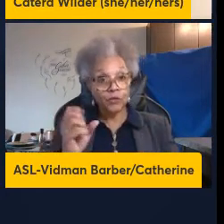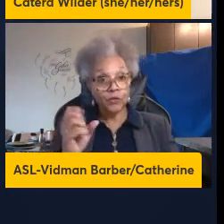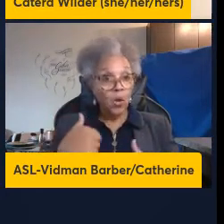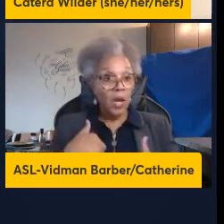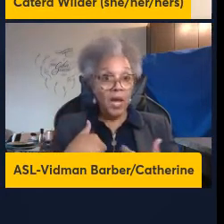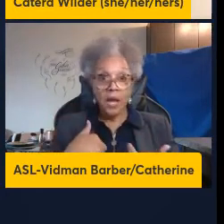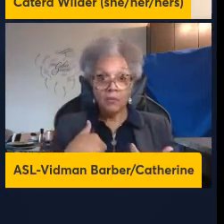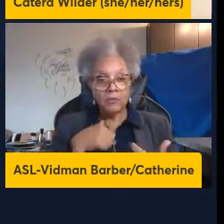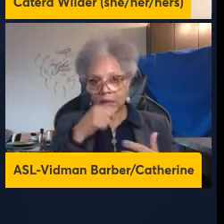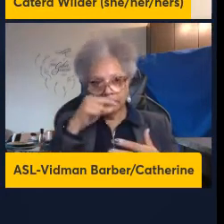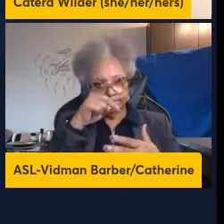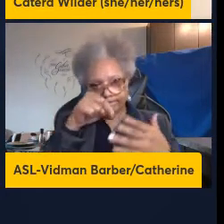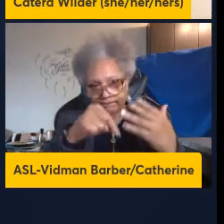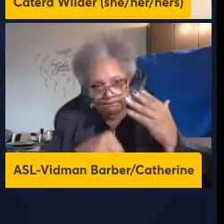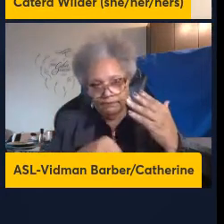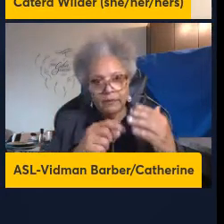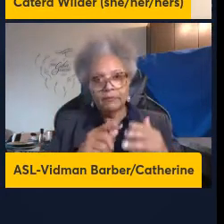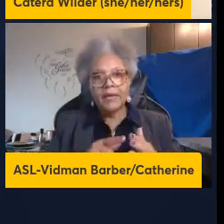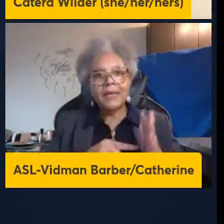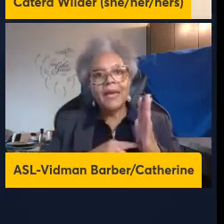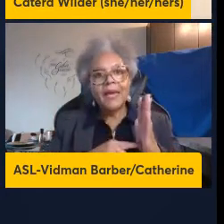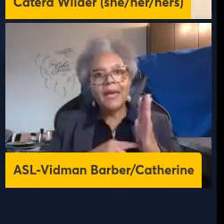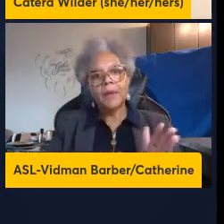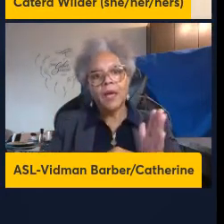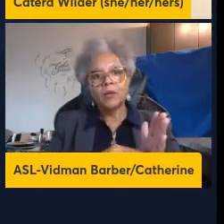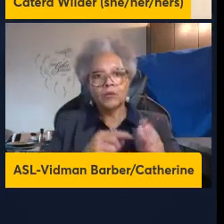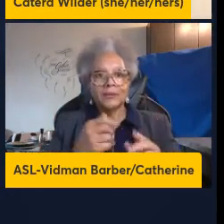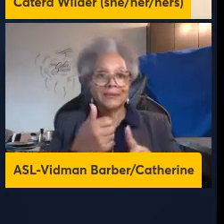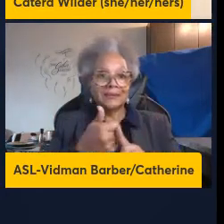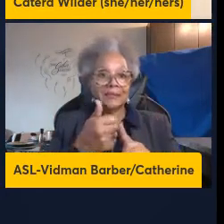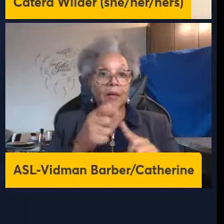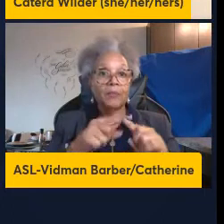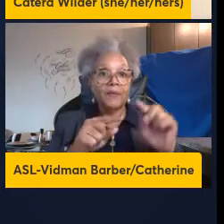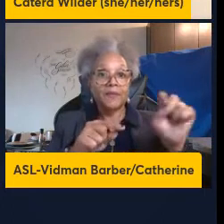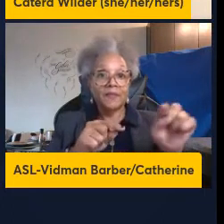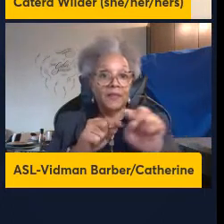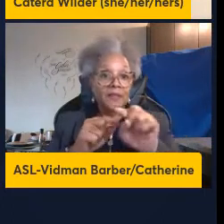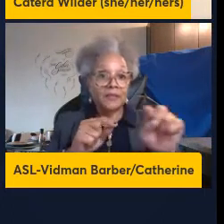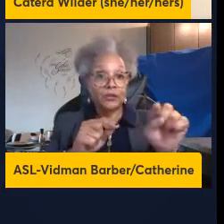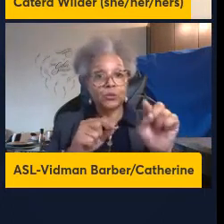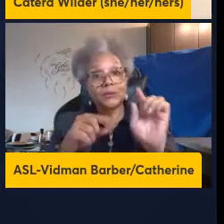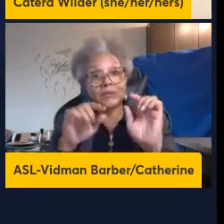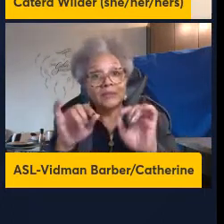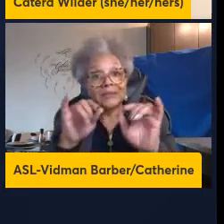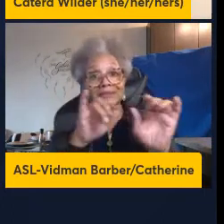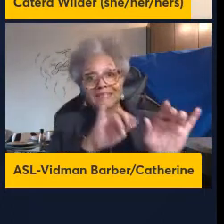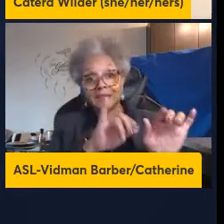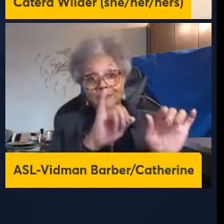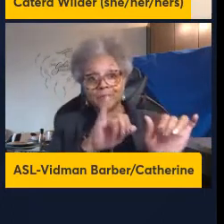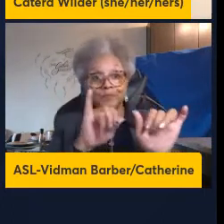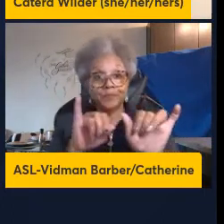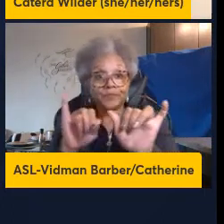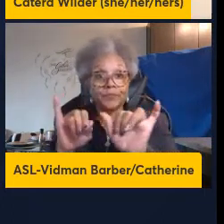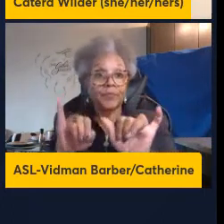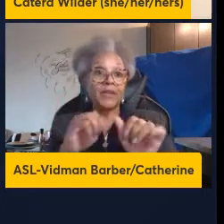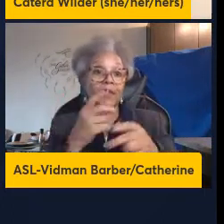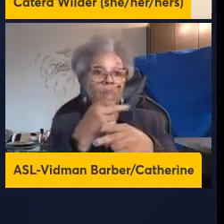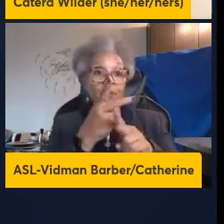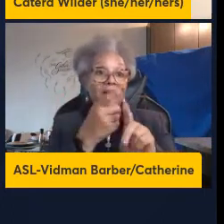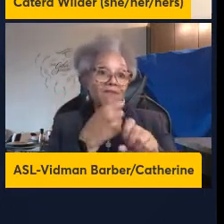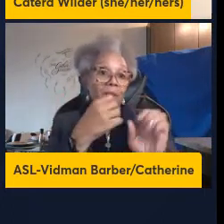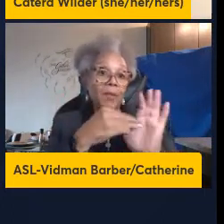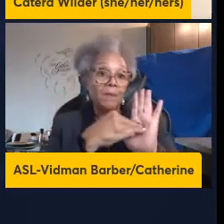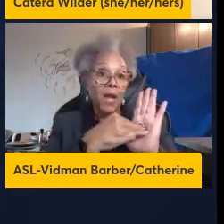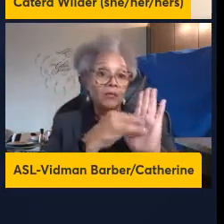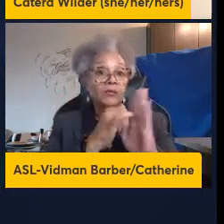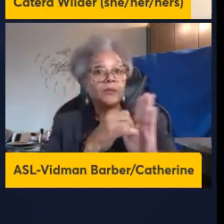go in detail about the actual model itself, but these were simulations that were produced from the model. Again, it was a